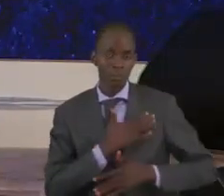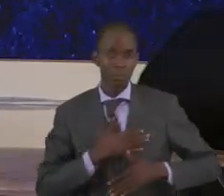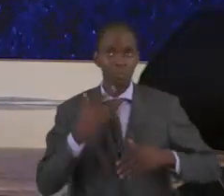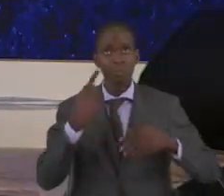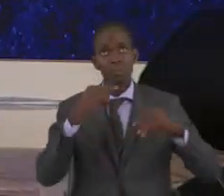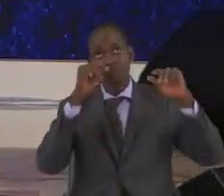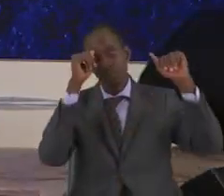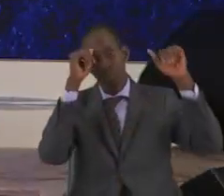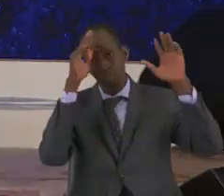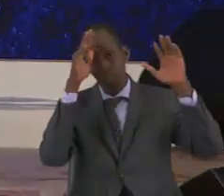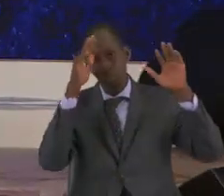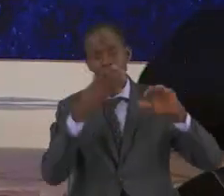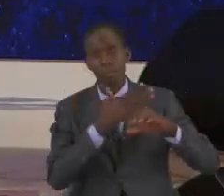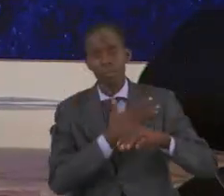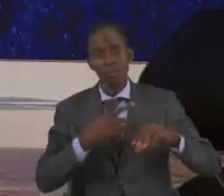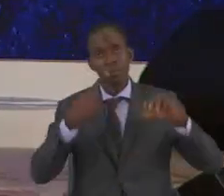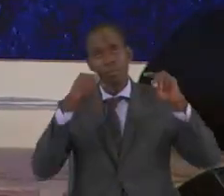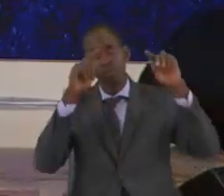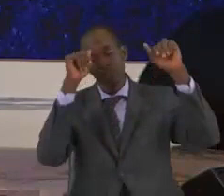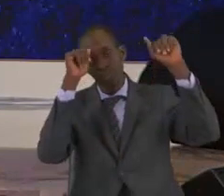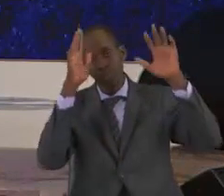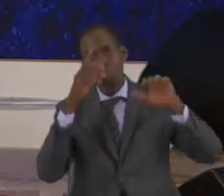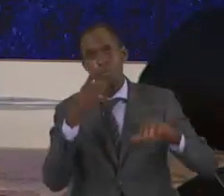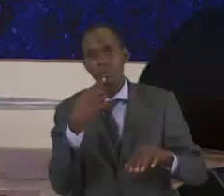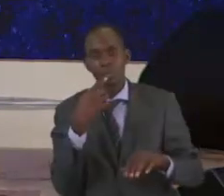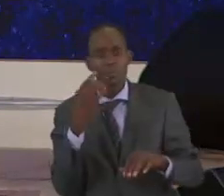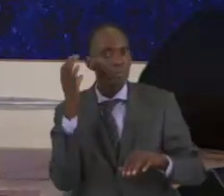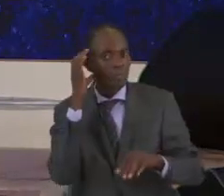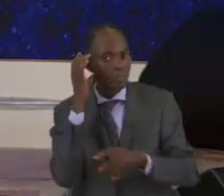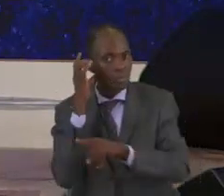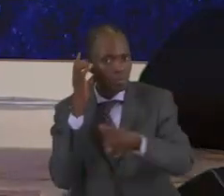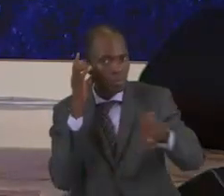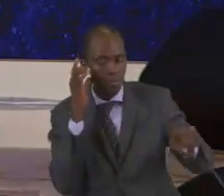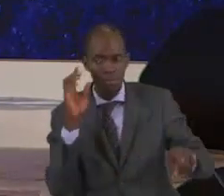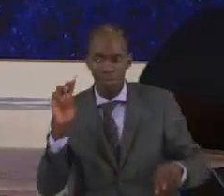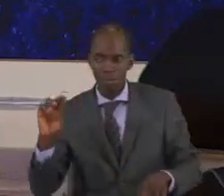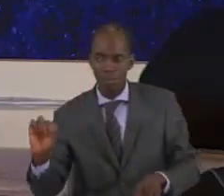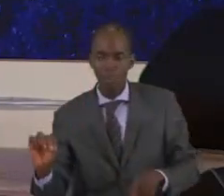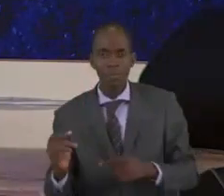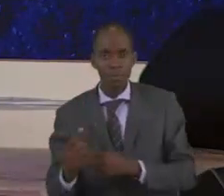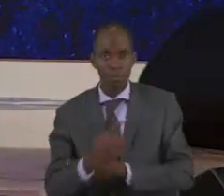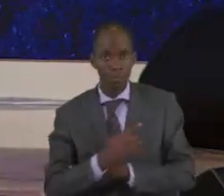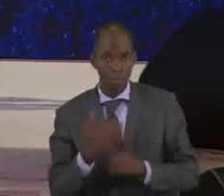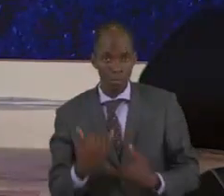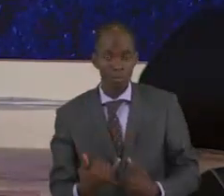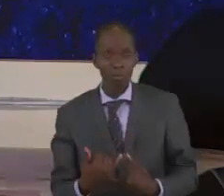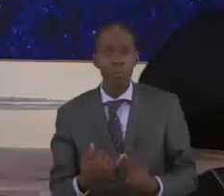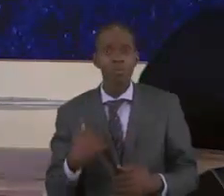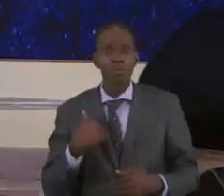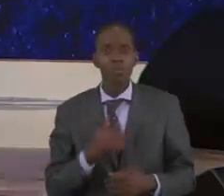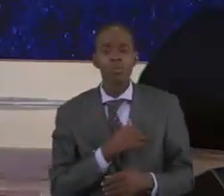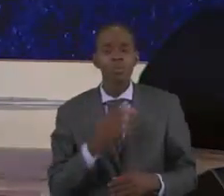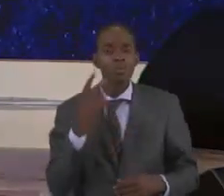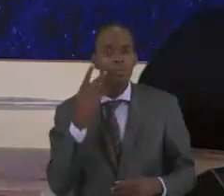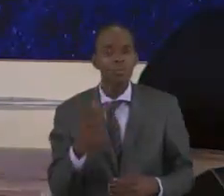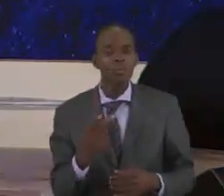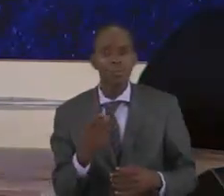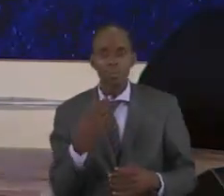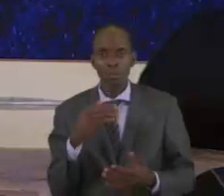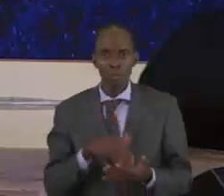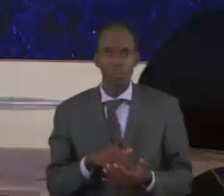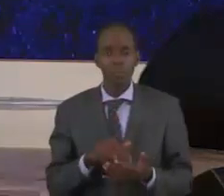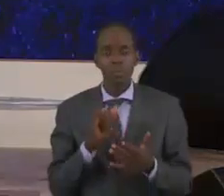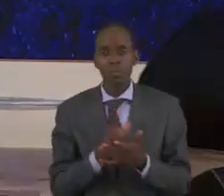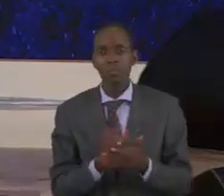Father, and the Father said, hear ye him. Today we're told again that as